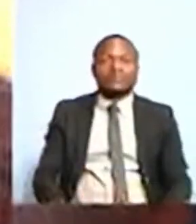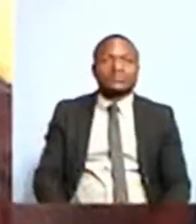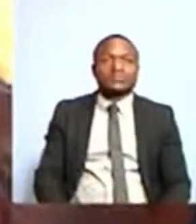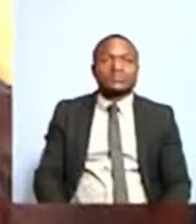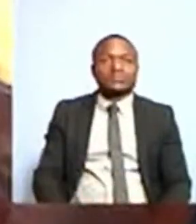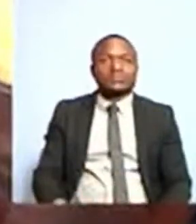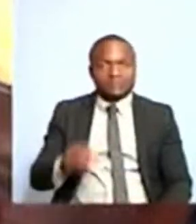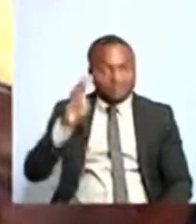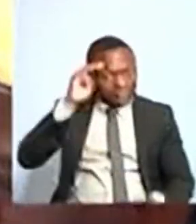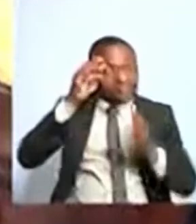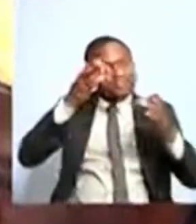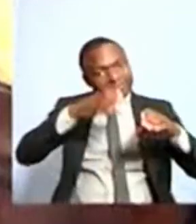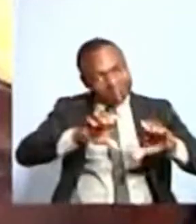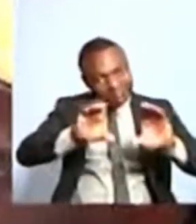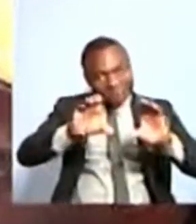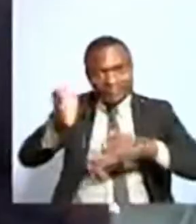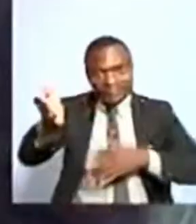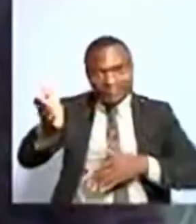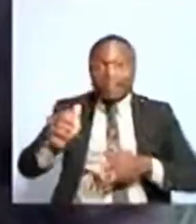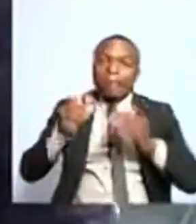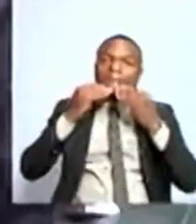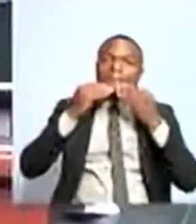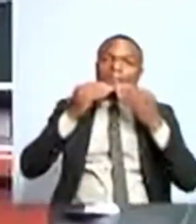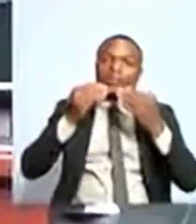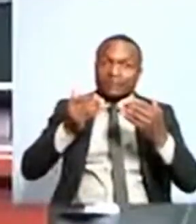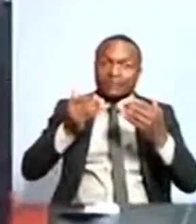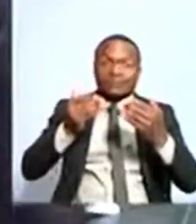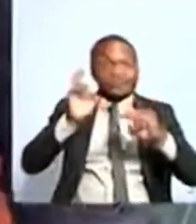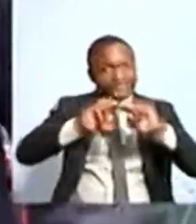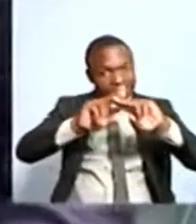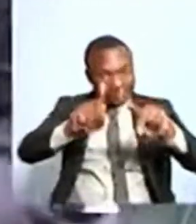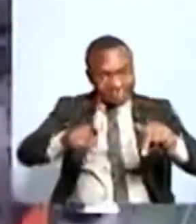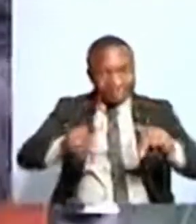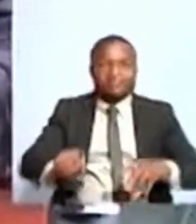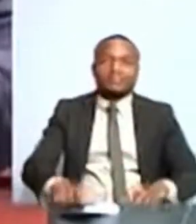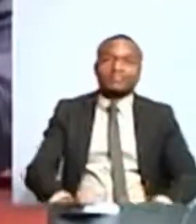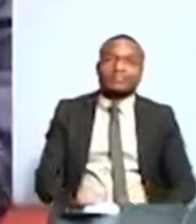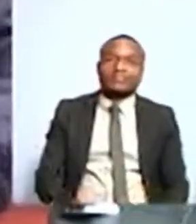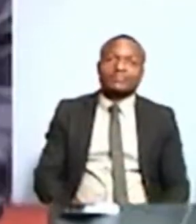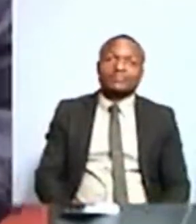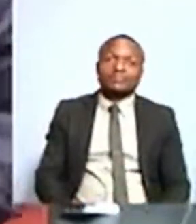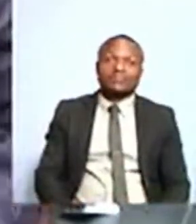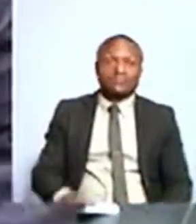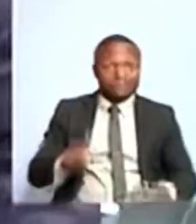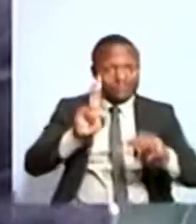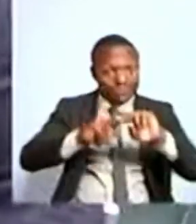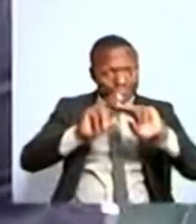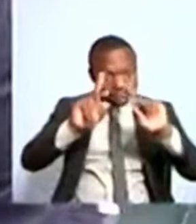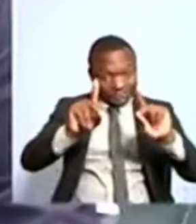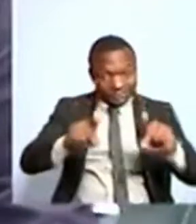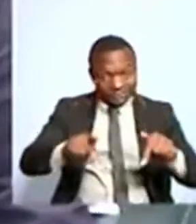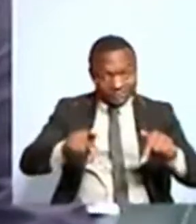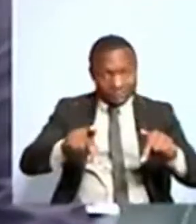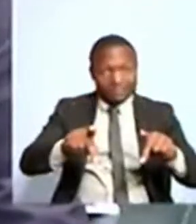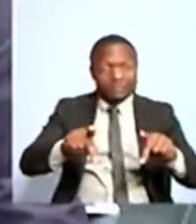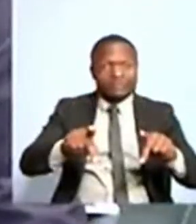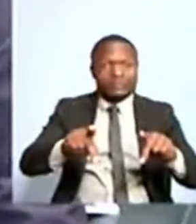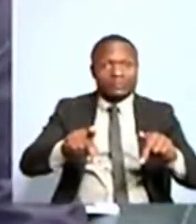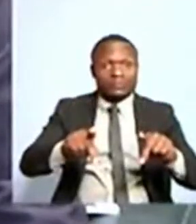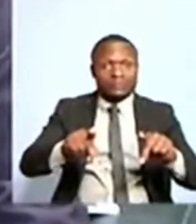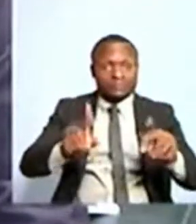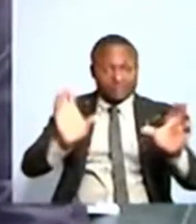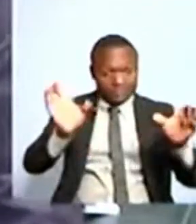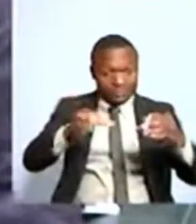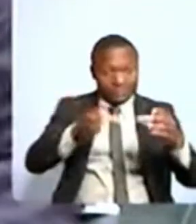May the Honorable Minister continue. Thank you, Mr. Chairperson. The chairperson in this